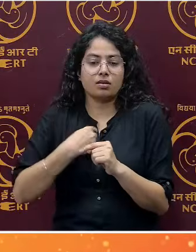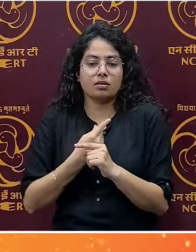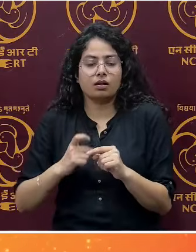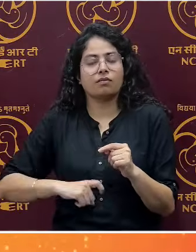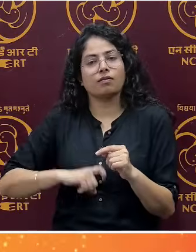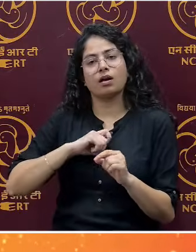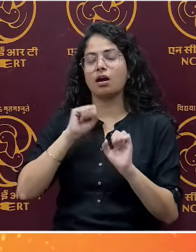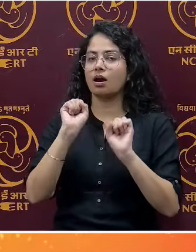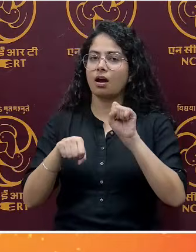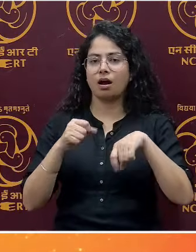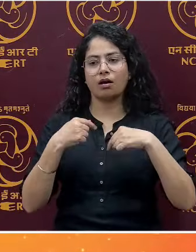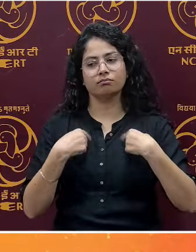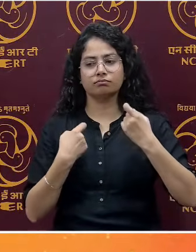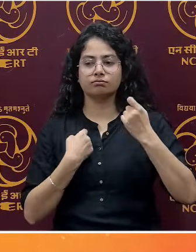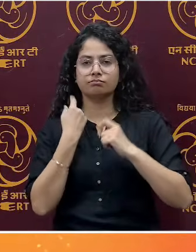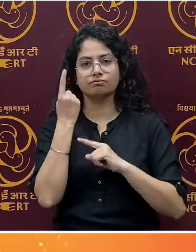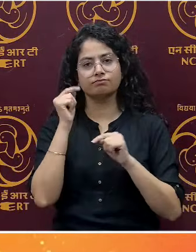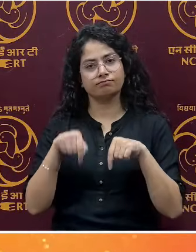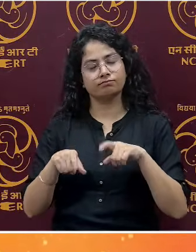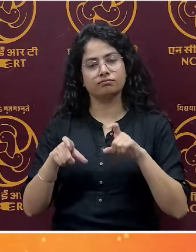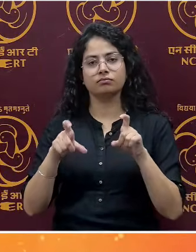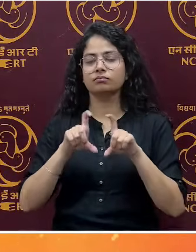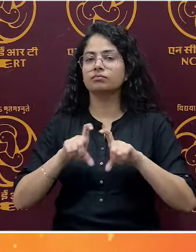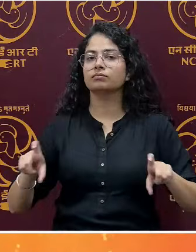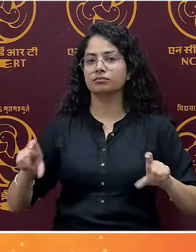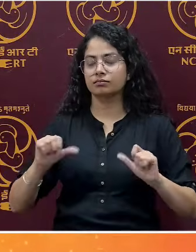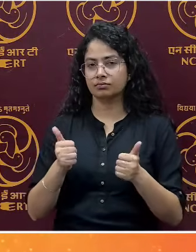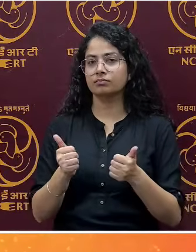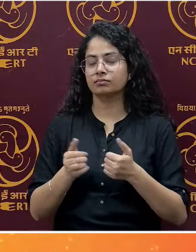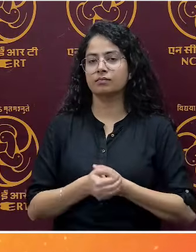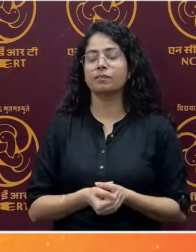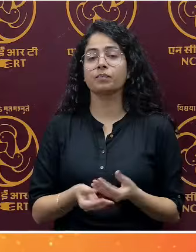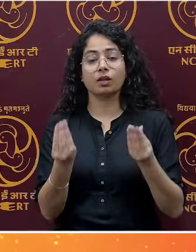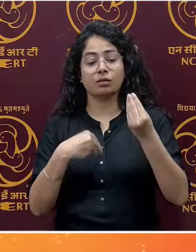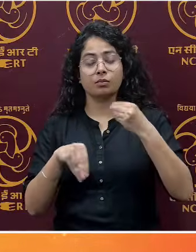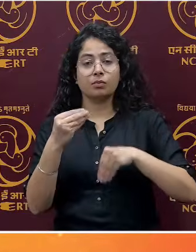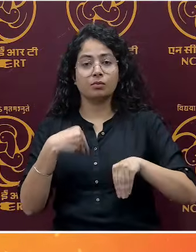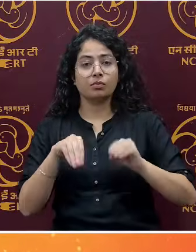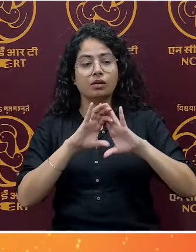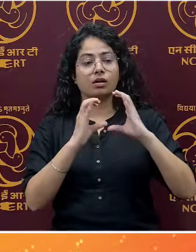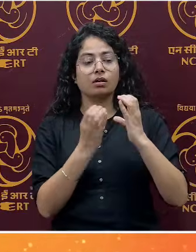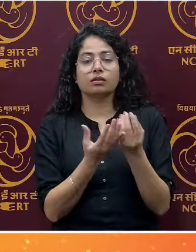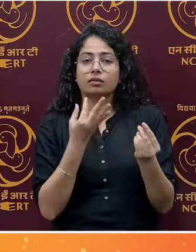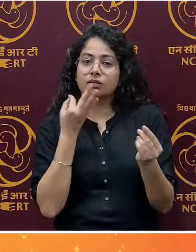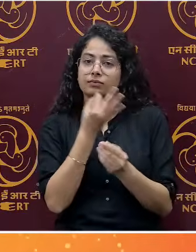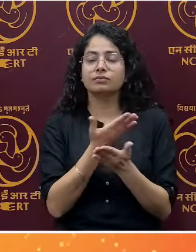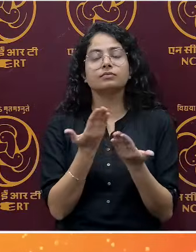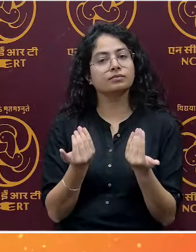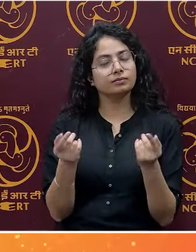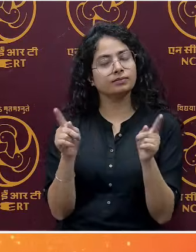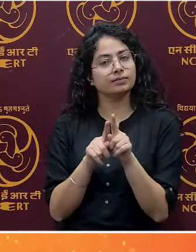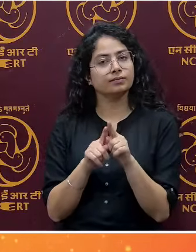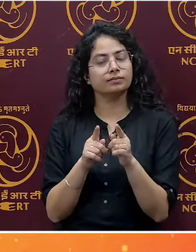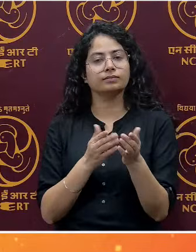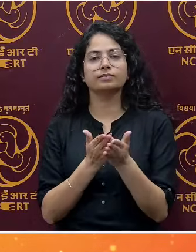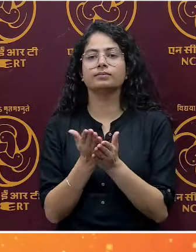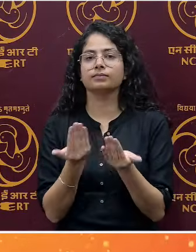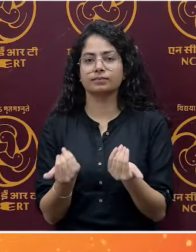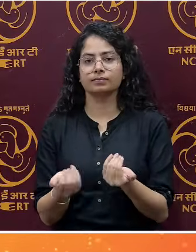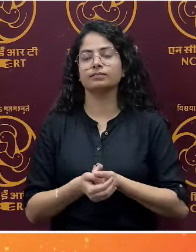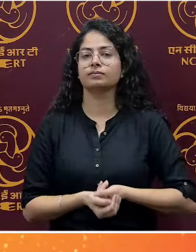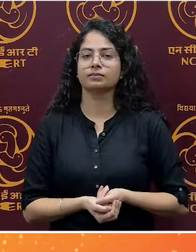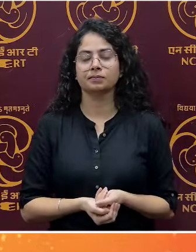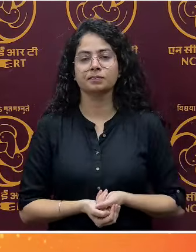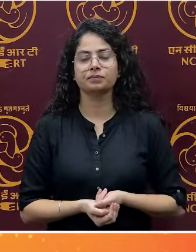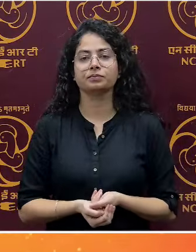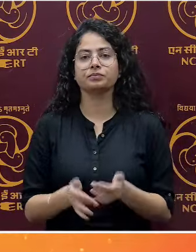yes, I have understood the concept well, and they can also ask more questions in the classroom. So like this. Okay. So